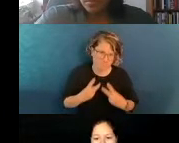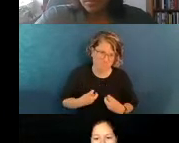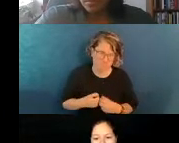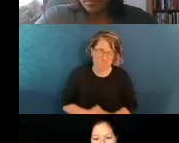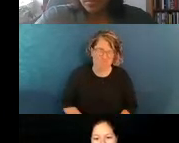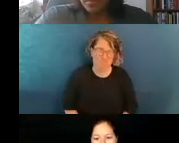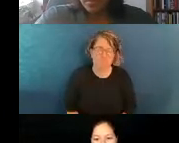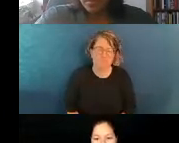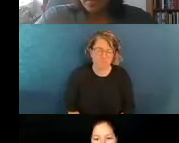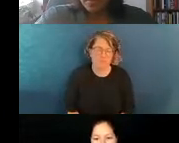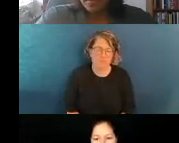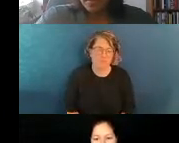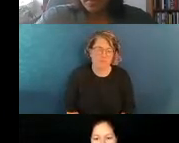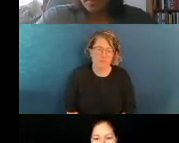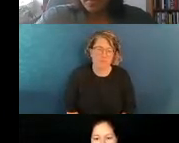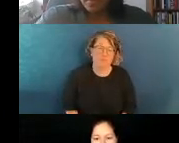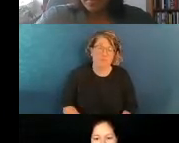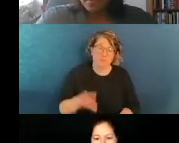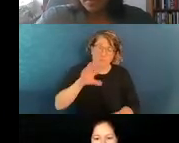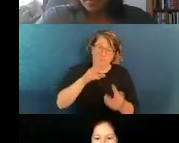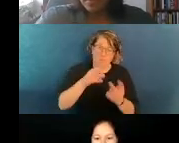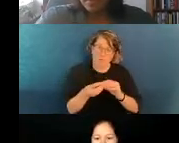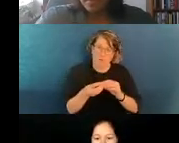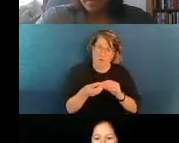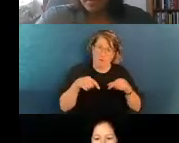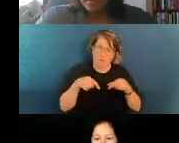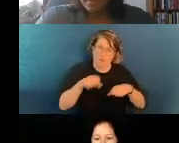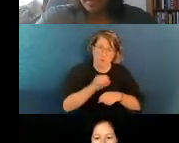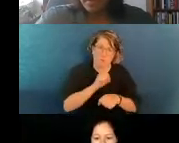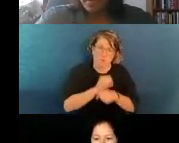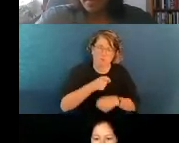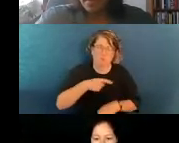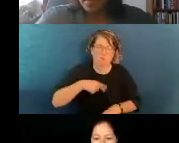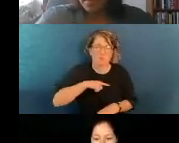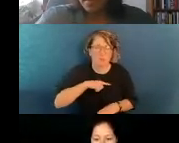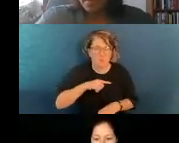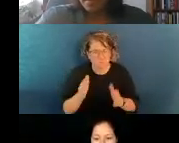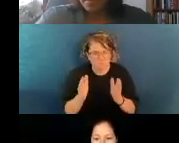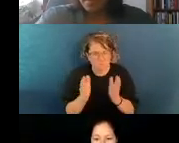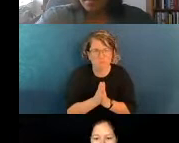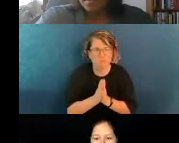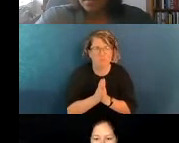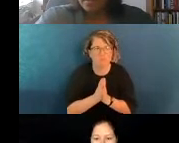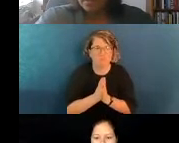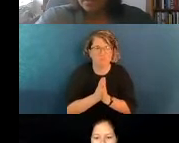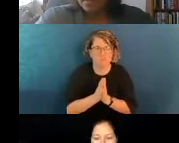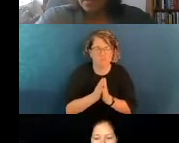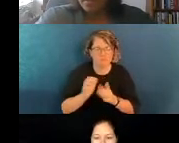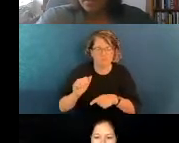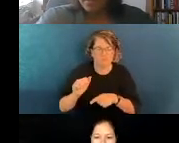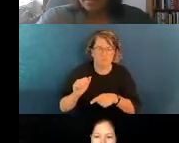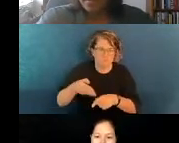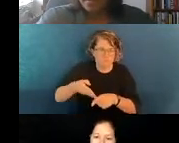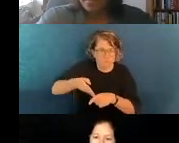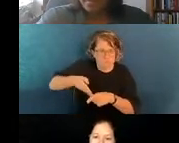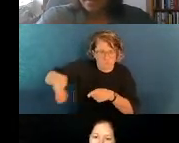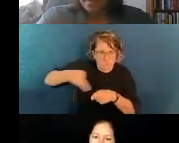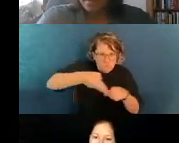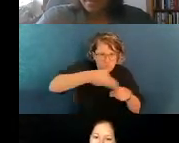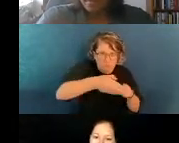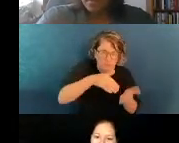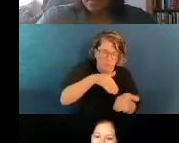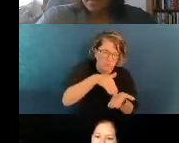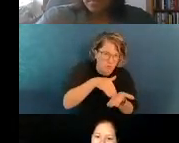think overall in this work, like we're really asking practitioners to really look at themselves, and indeed we're asking organizations to